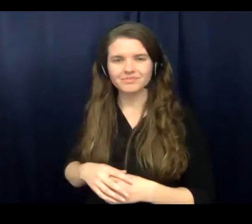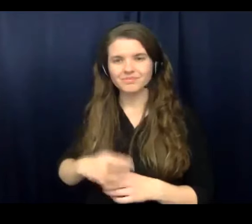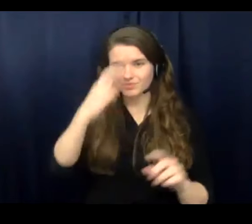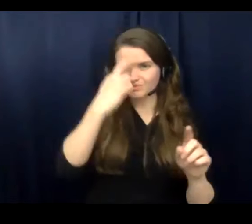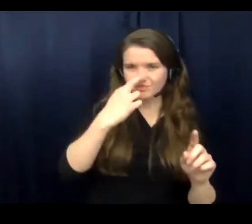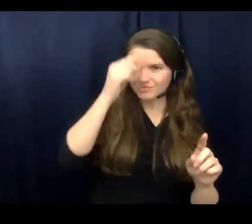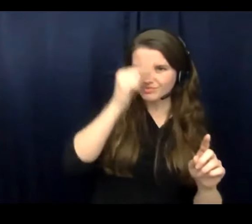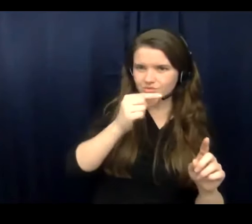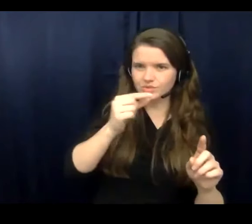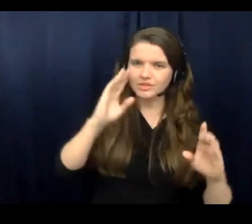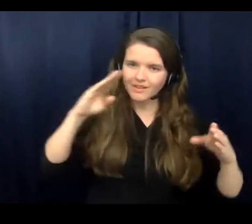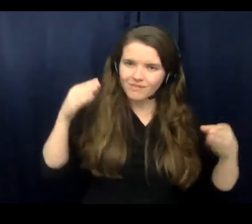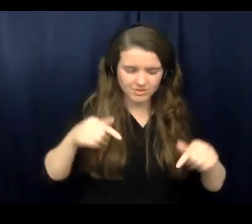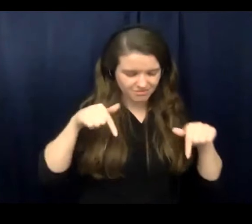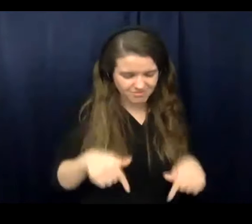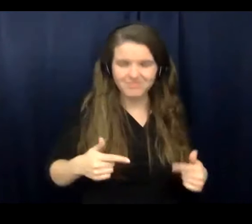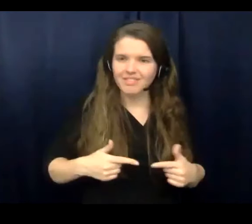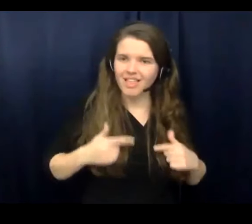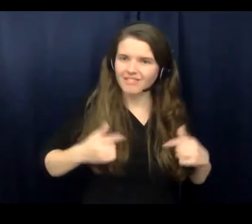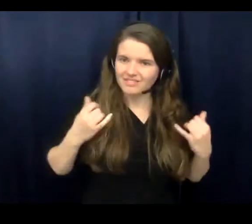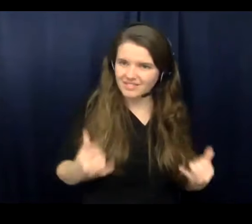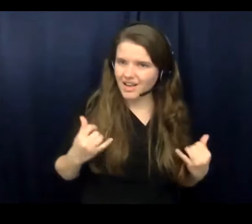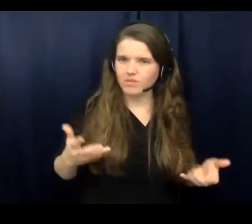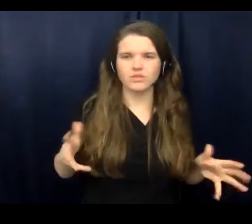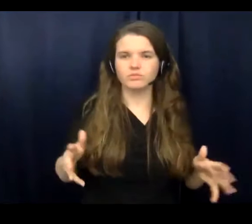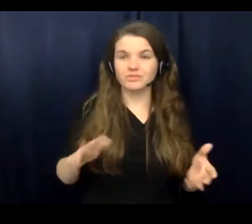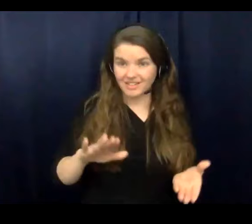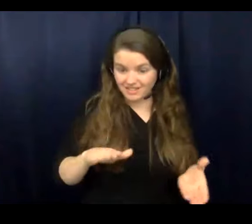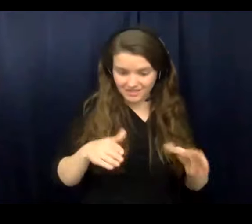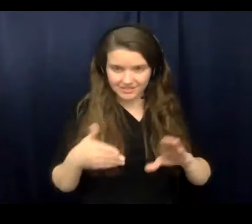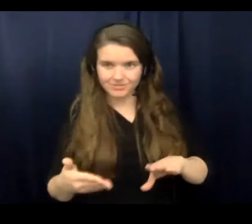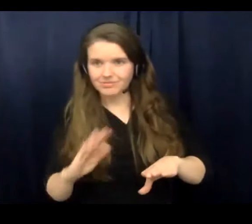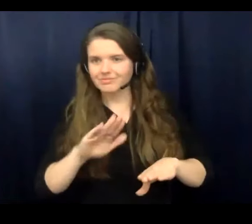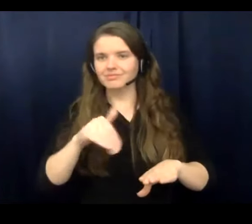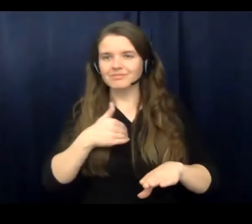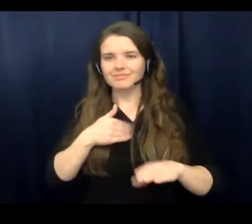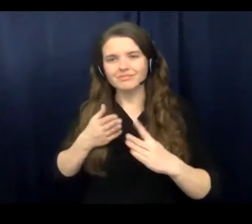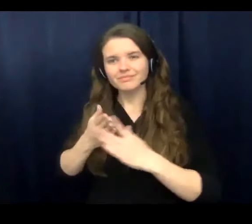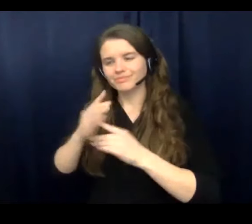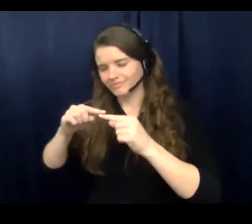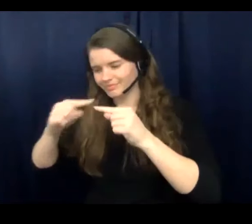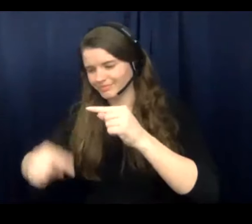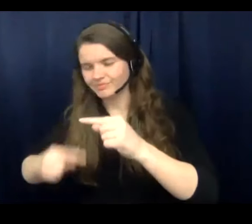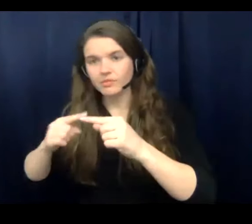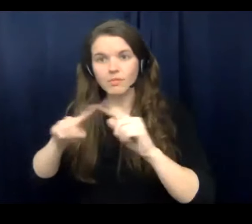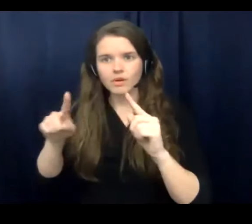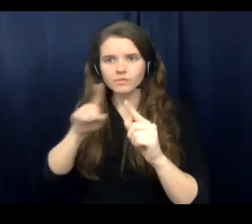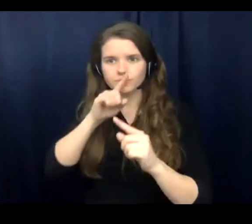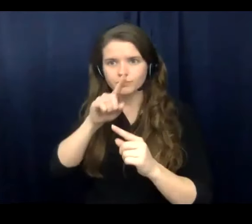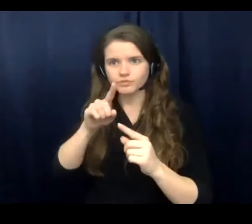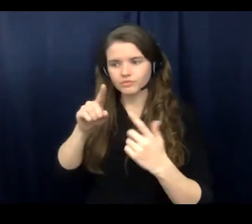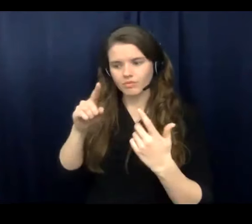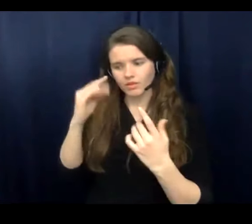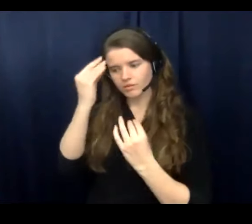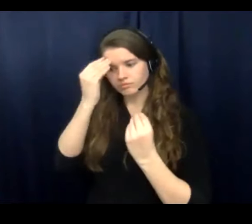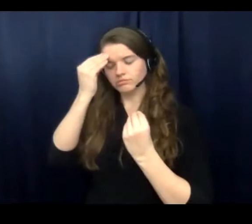life. That was all there is. Even though when you died, your soul went through all these things, it was not conscious. It was not like you had